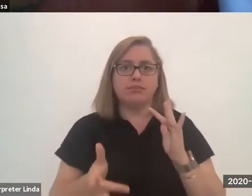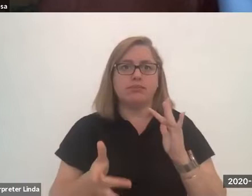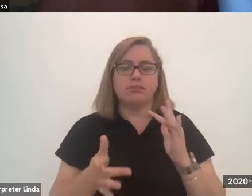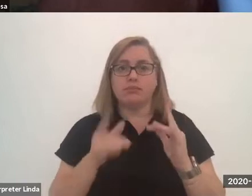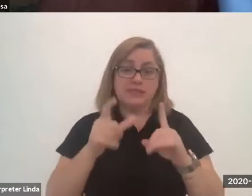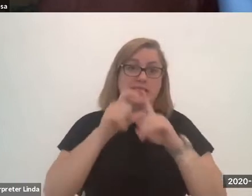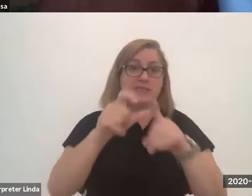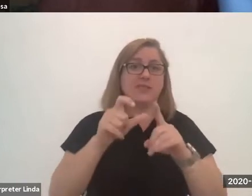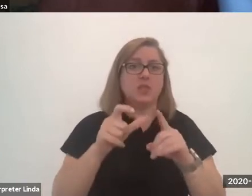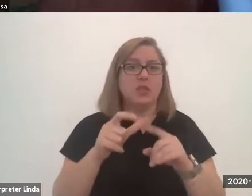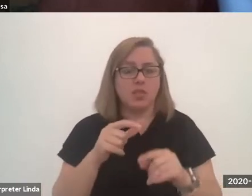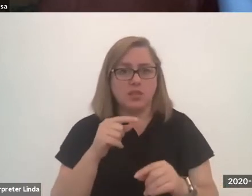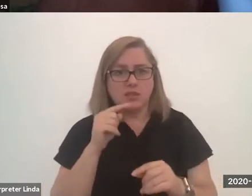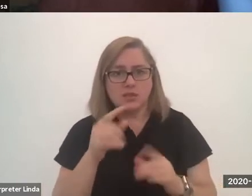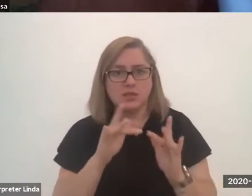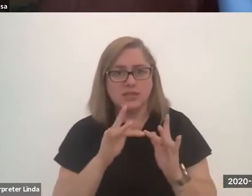really difficult. But that's,